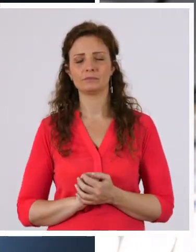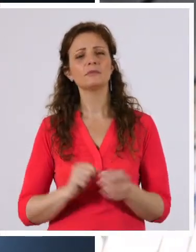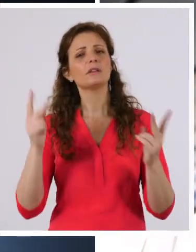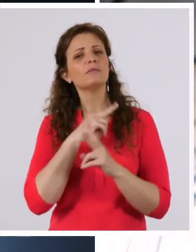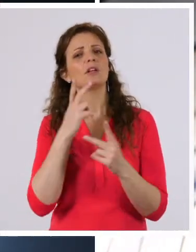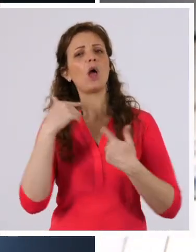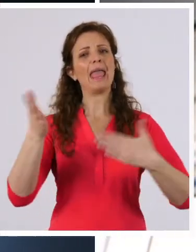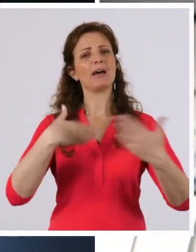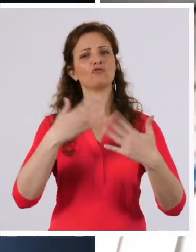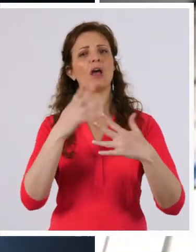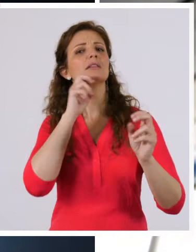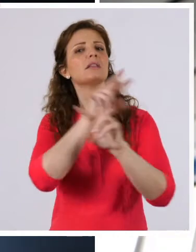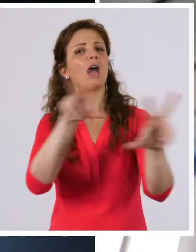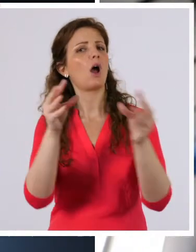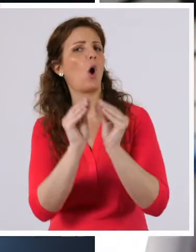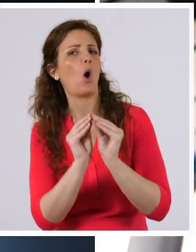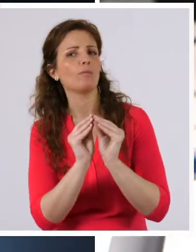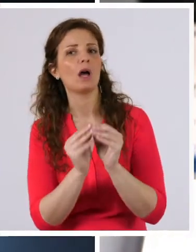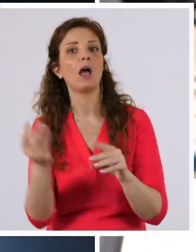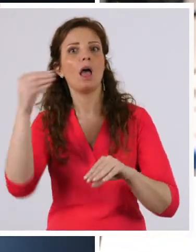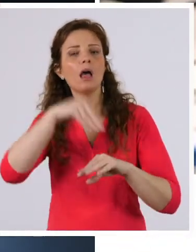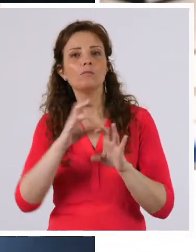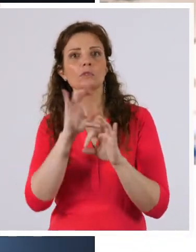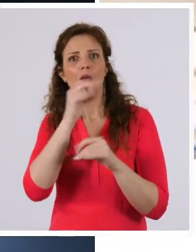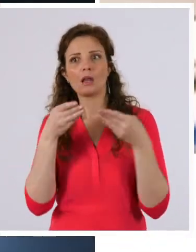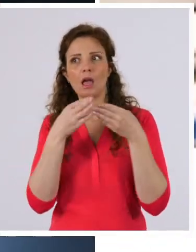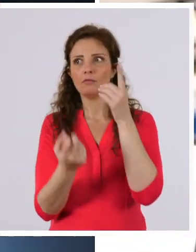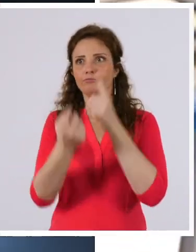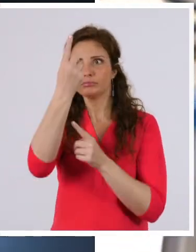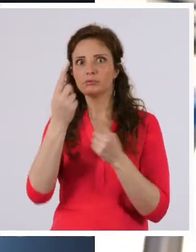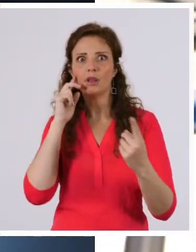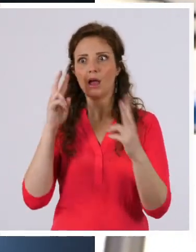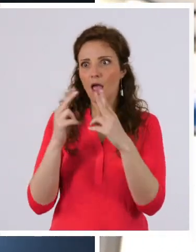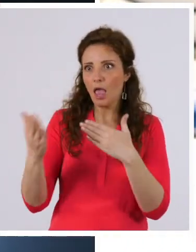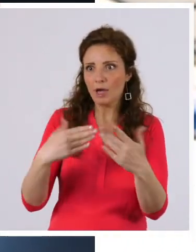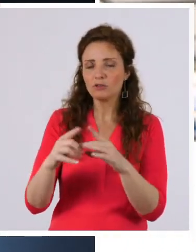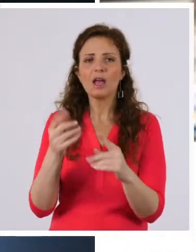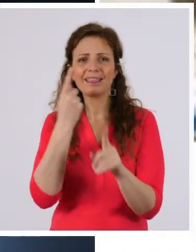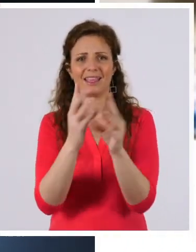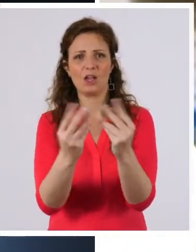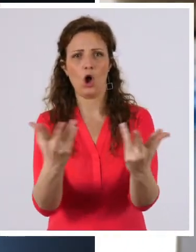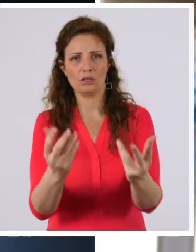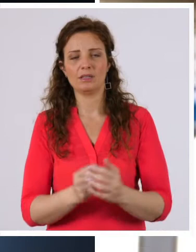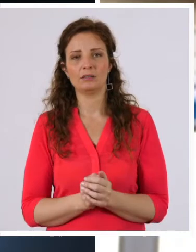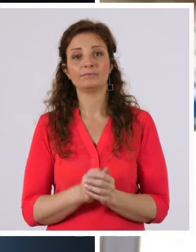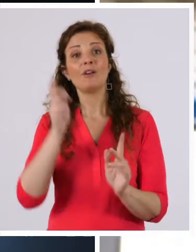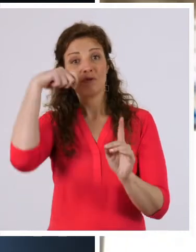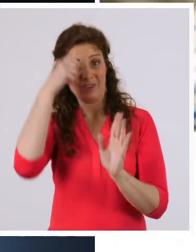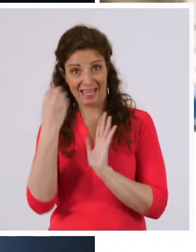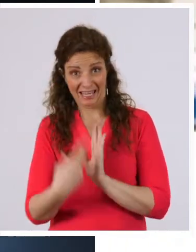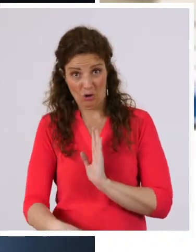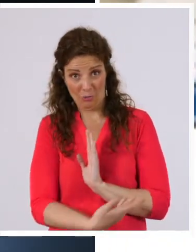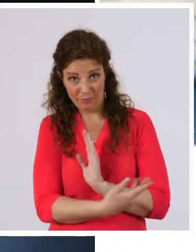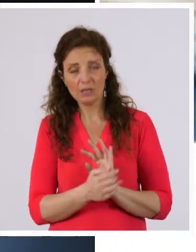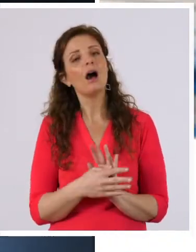How is an emergency reported? What shall we do in case of emergency? This video has been made to answer